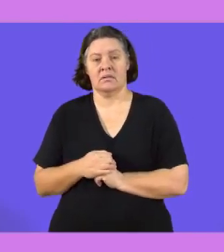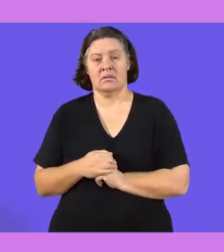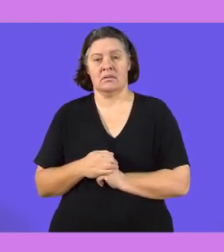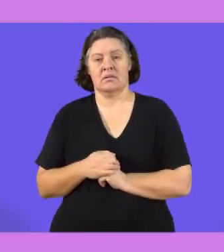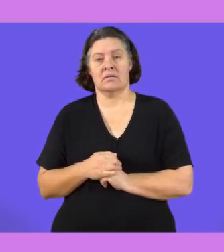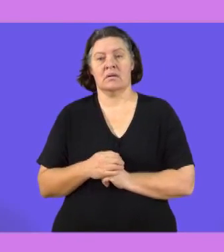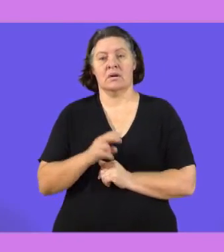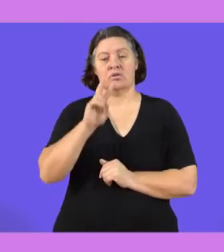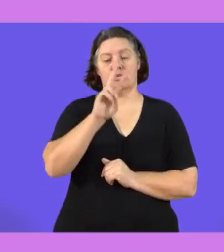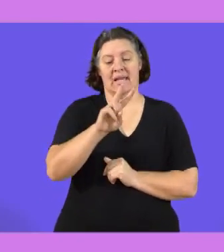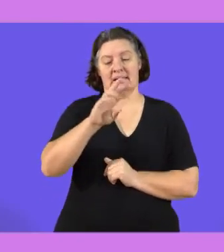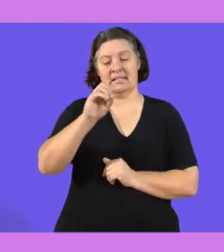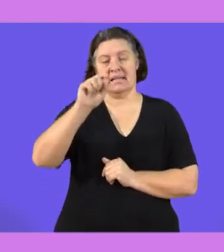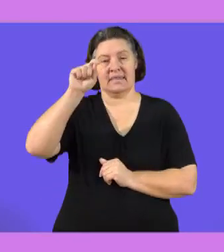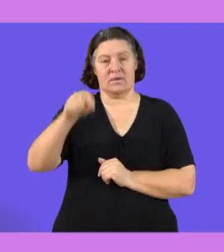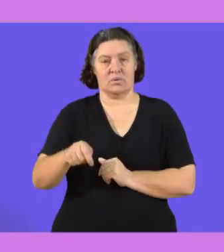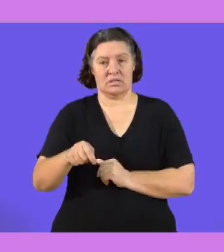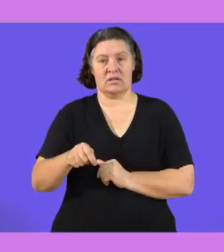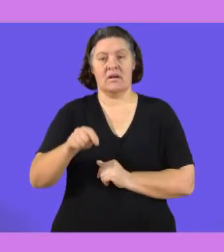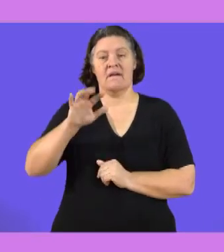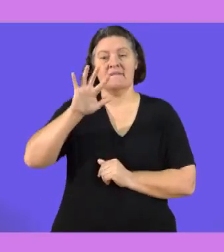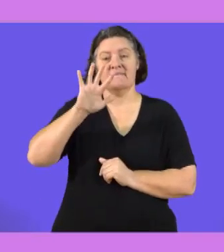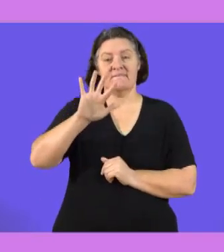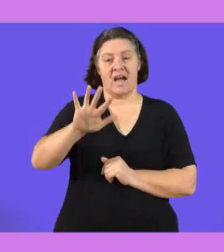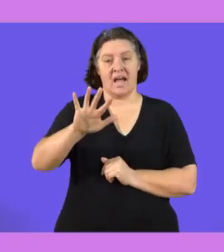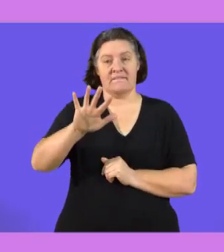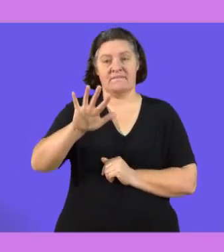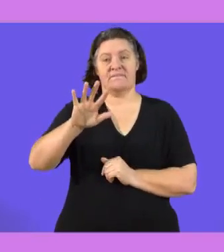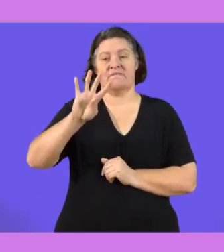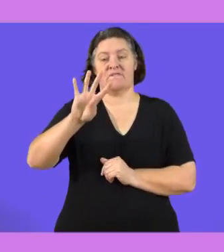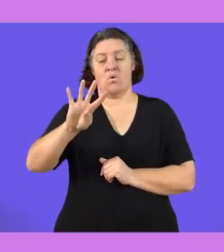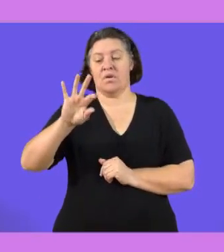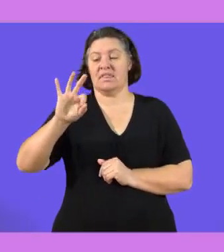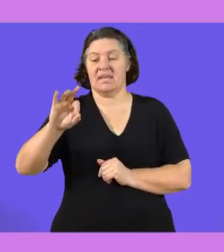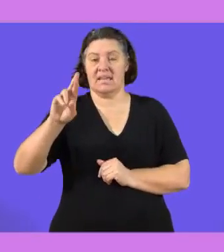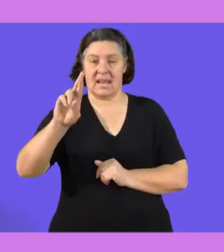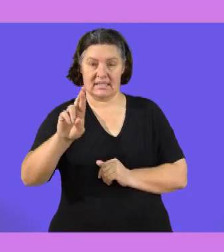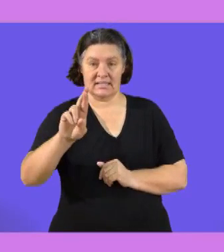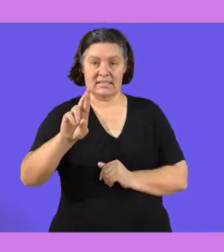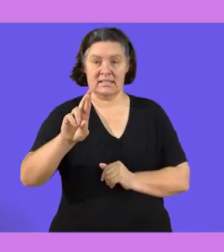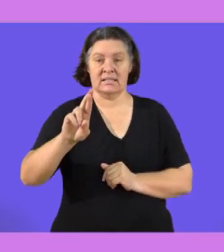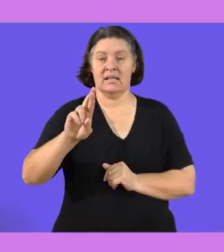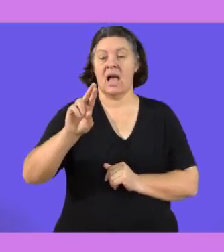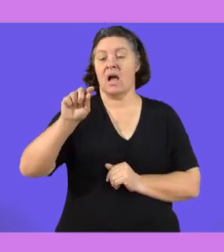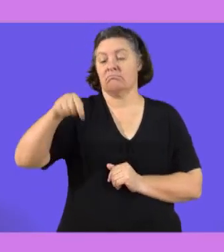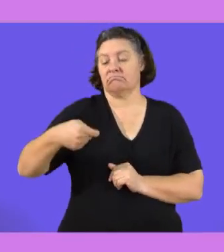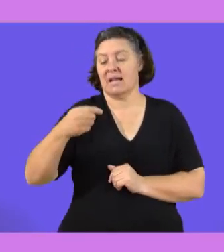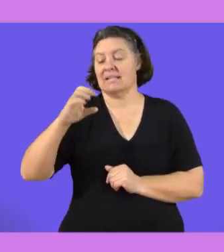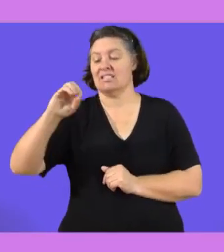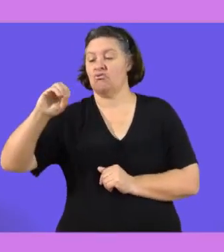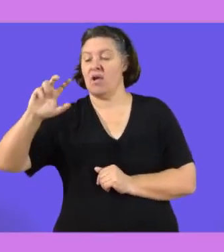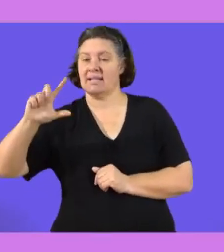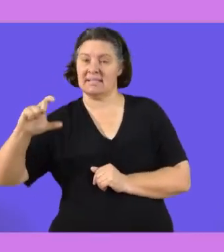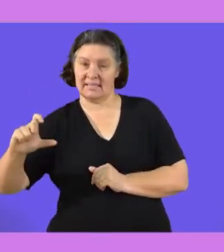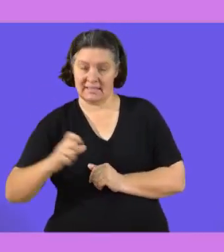20,543 Rand and 98 cents. So that is his net